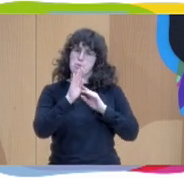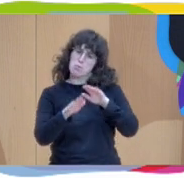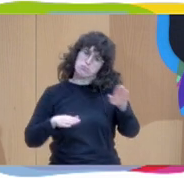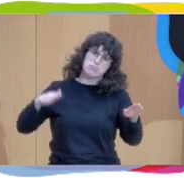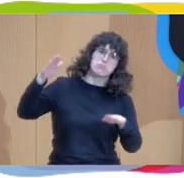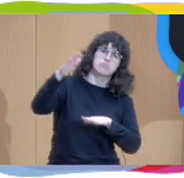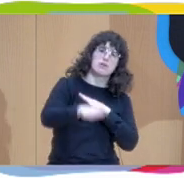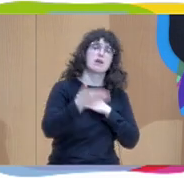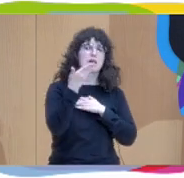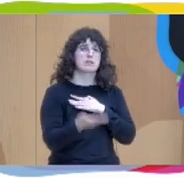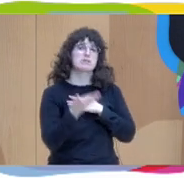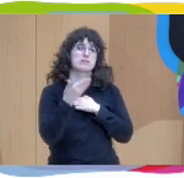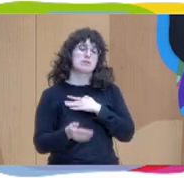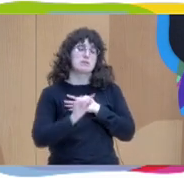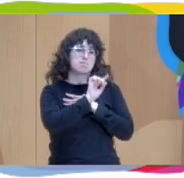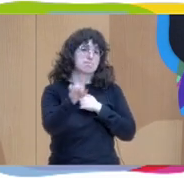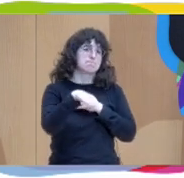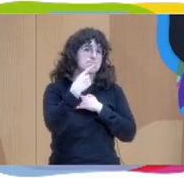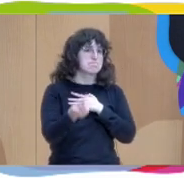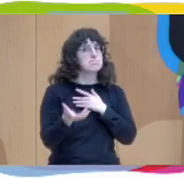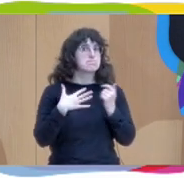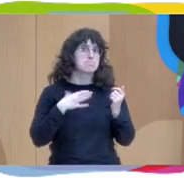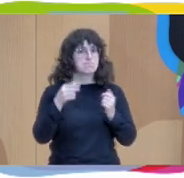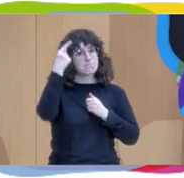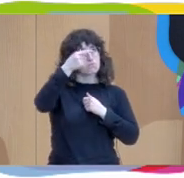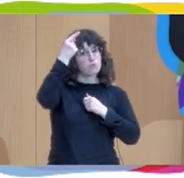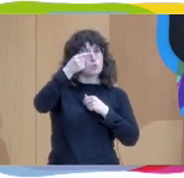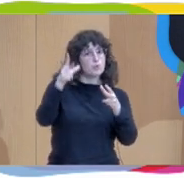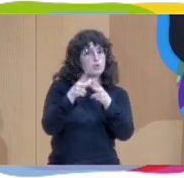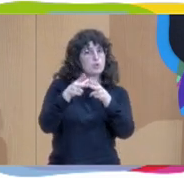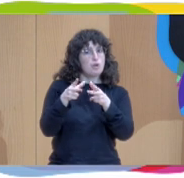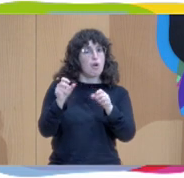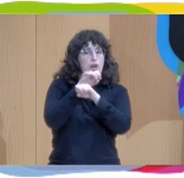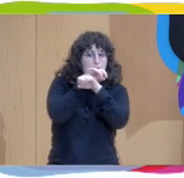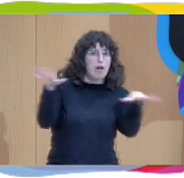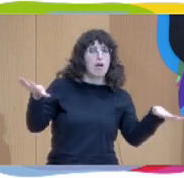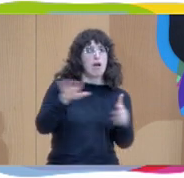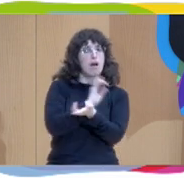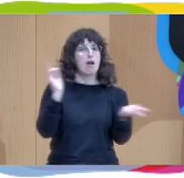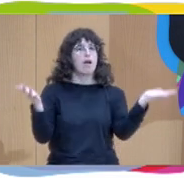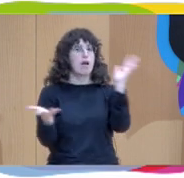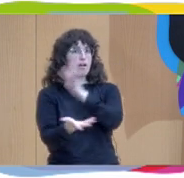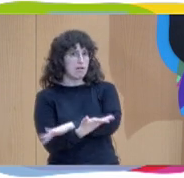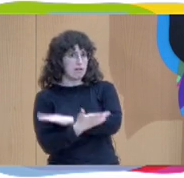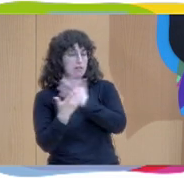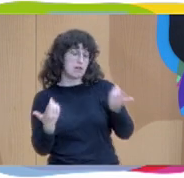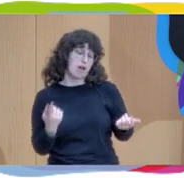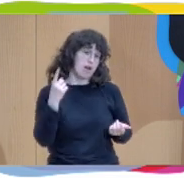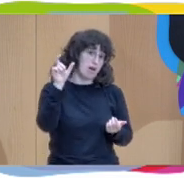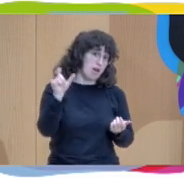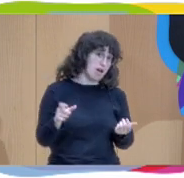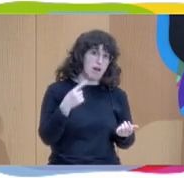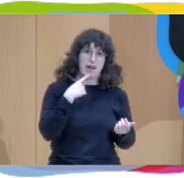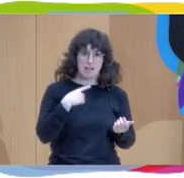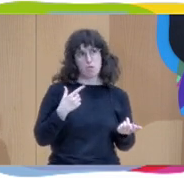One said that it has helped me to grow personally and to feel prepared to accompany people in my immediate environment.